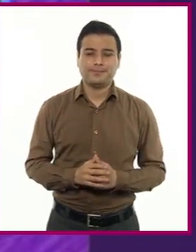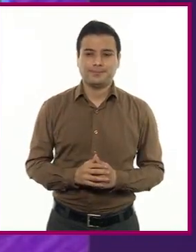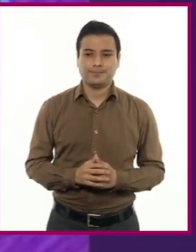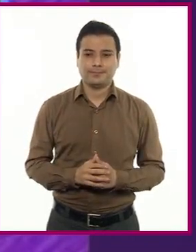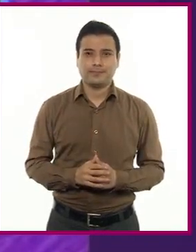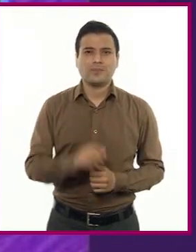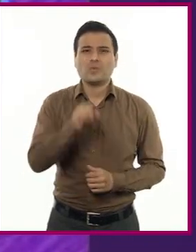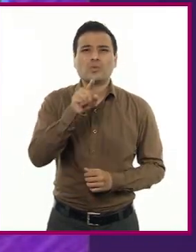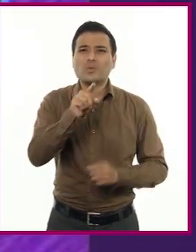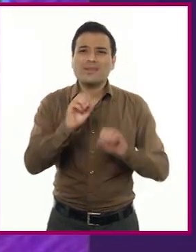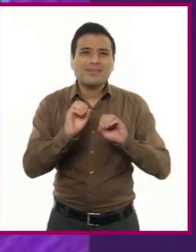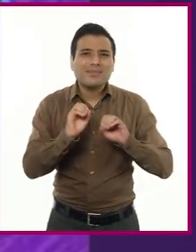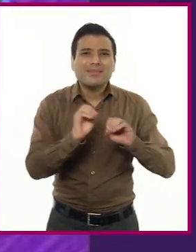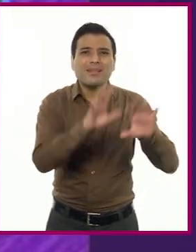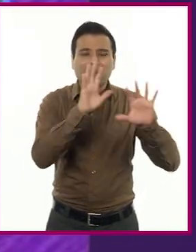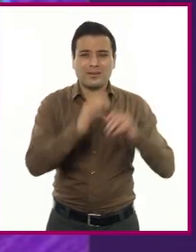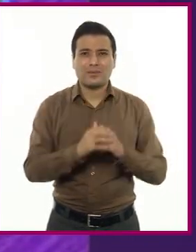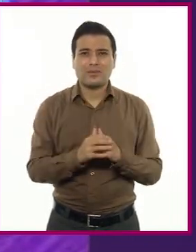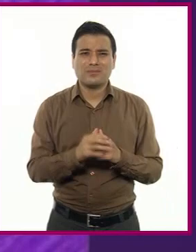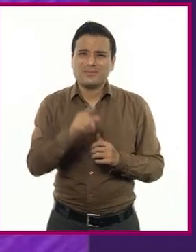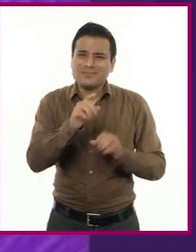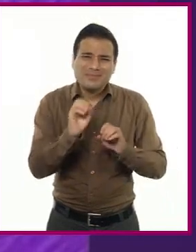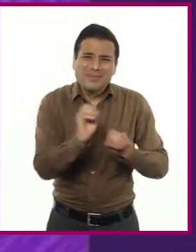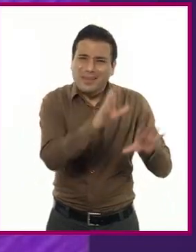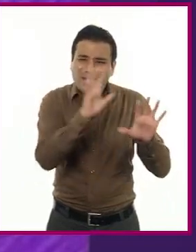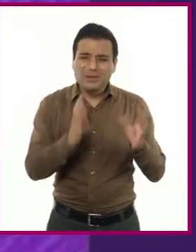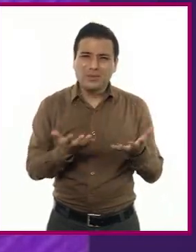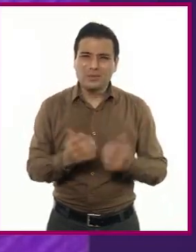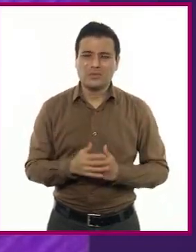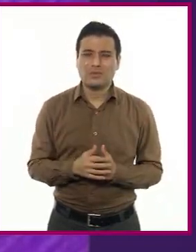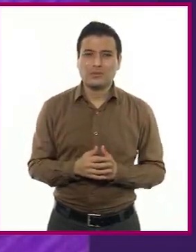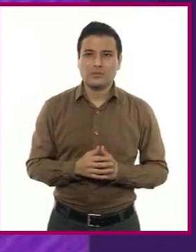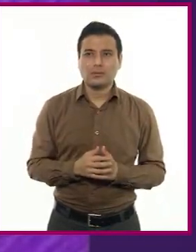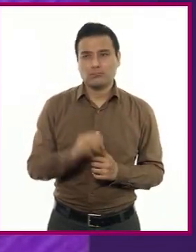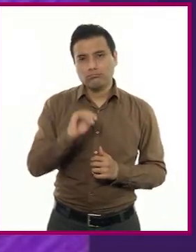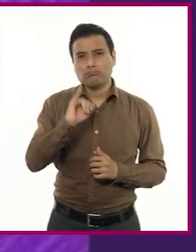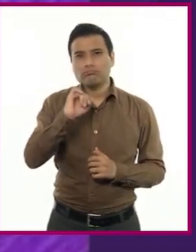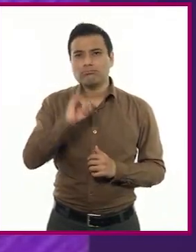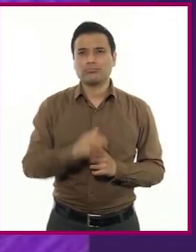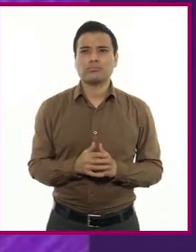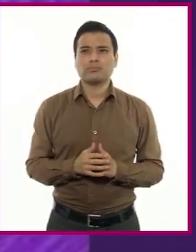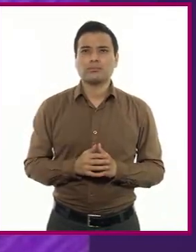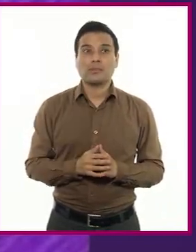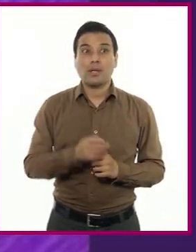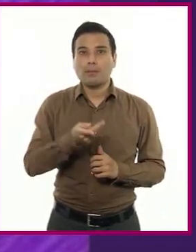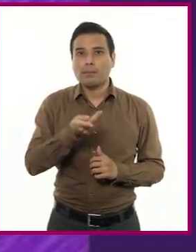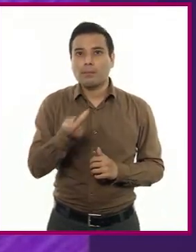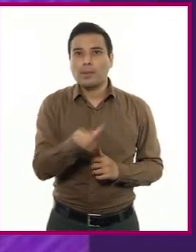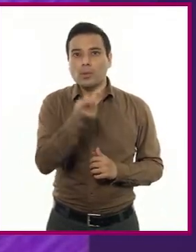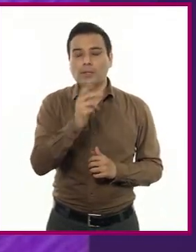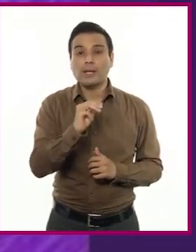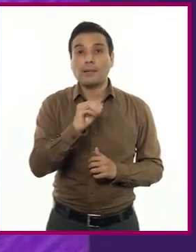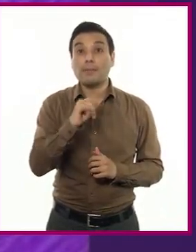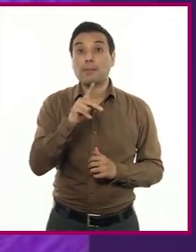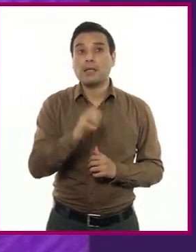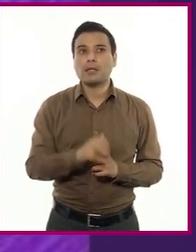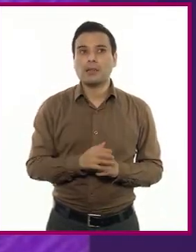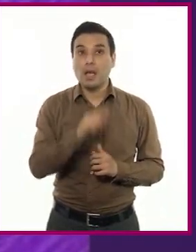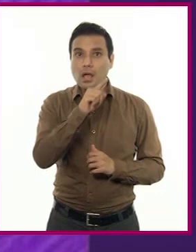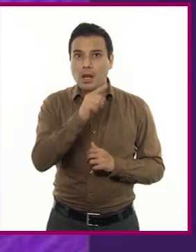Why don't you let him go? Why don't you? Well, yes. Why don't you ask Mike? He came in for a